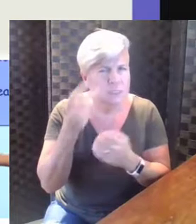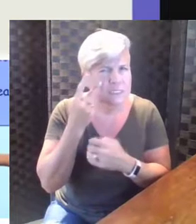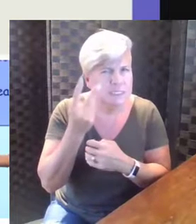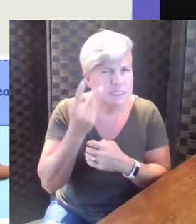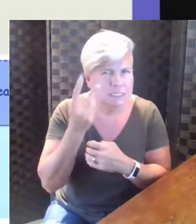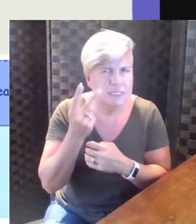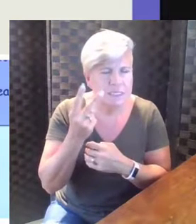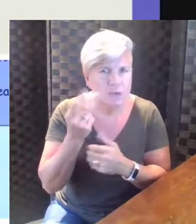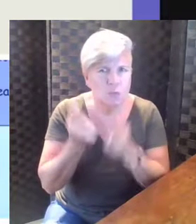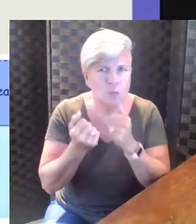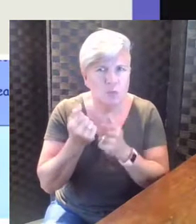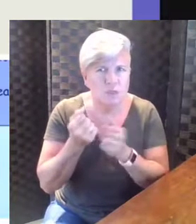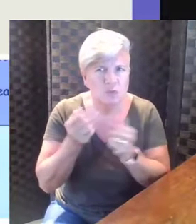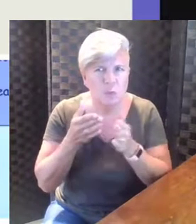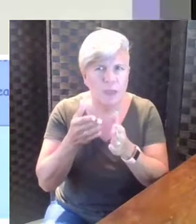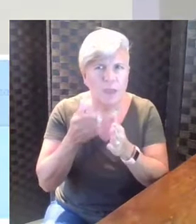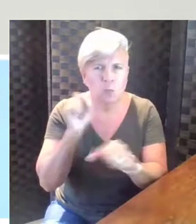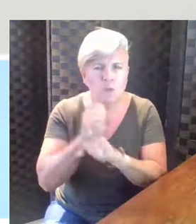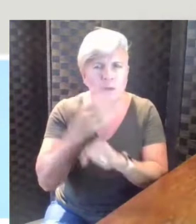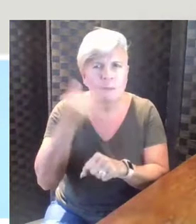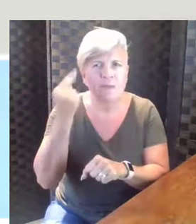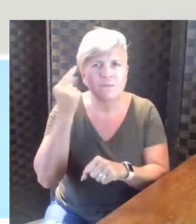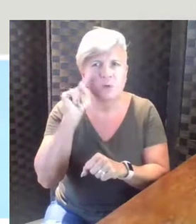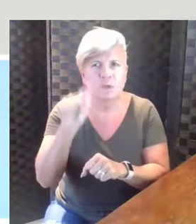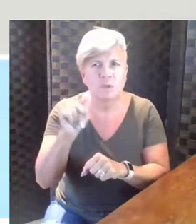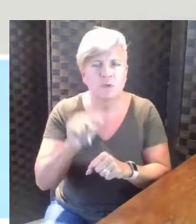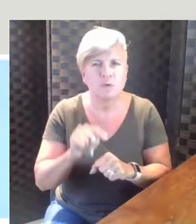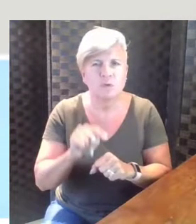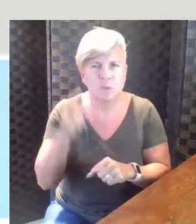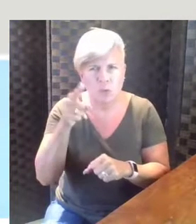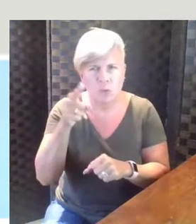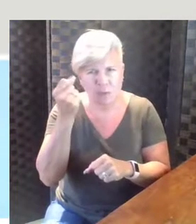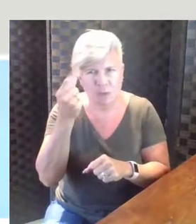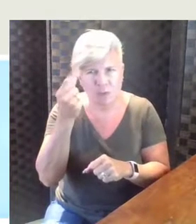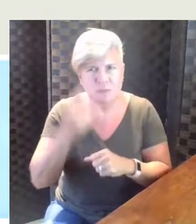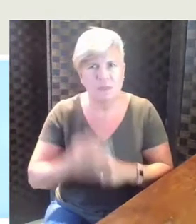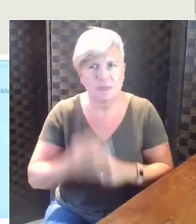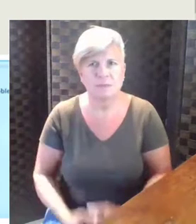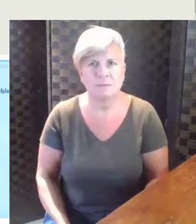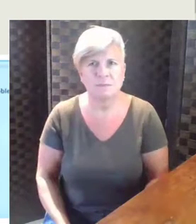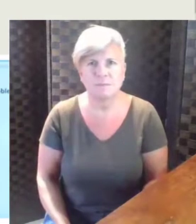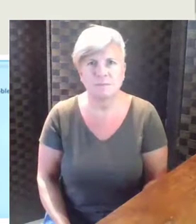see which strategy works best for you and what you understand.